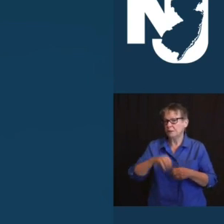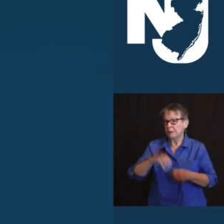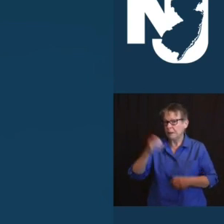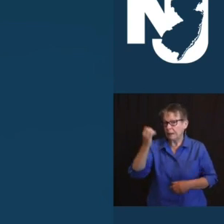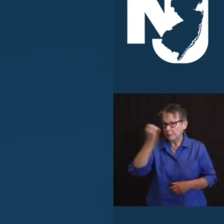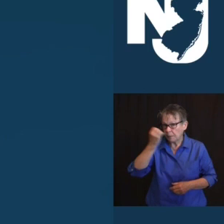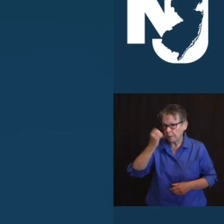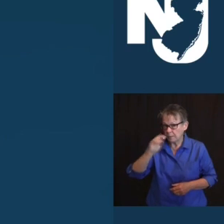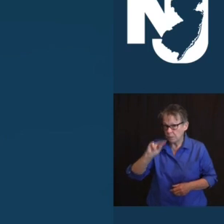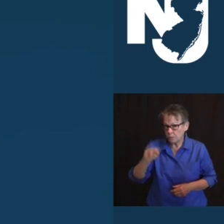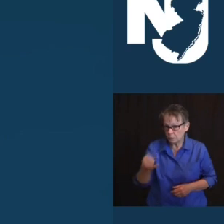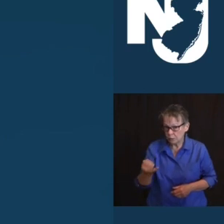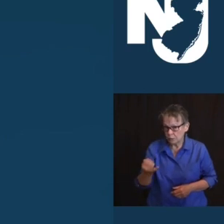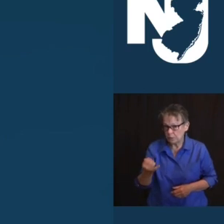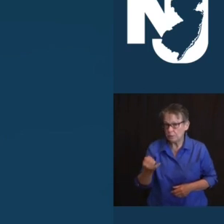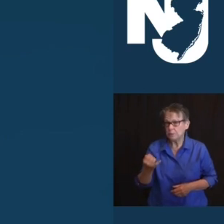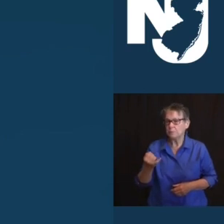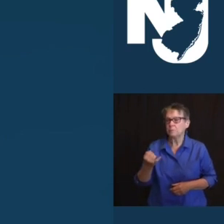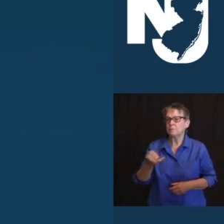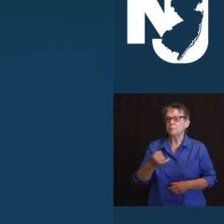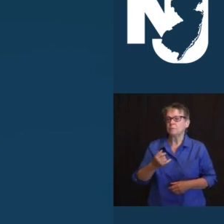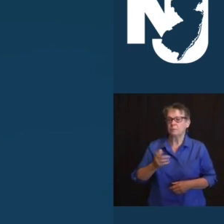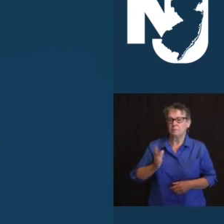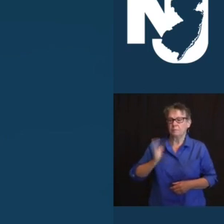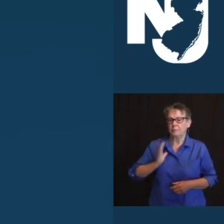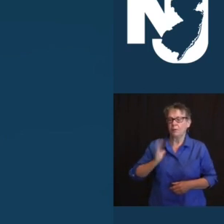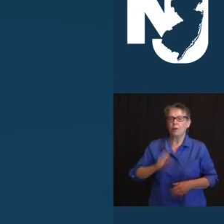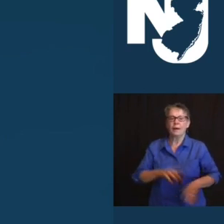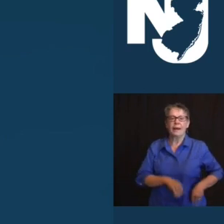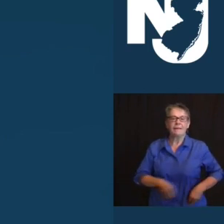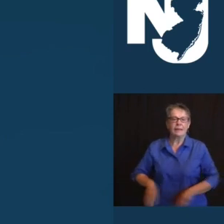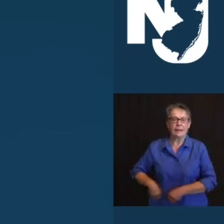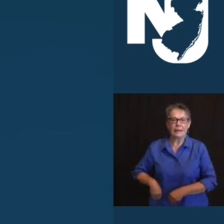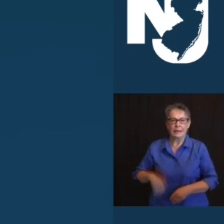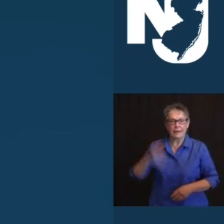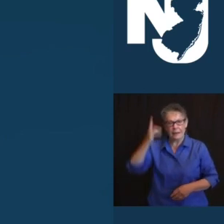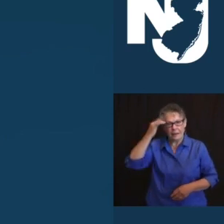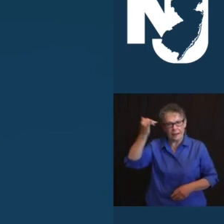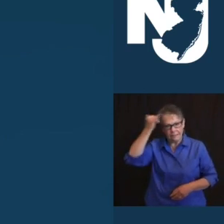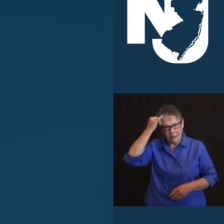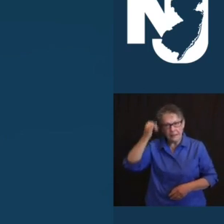and in 2019, in fact, was cited for his service by the Veterans Administration.